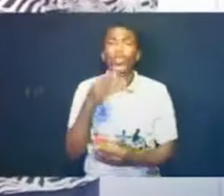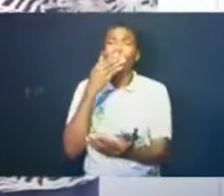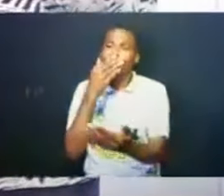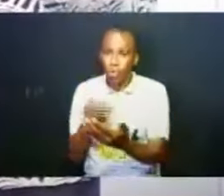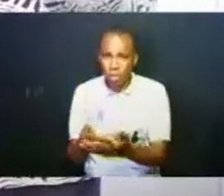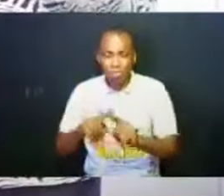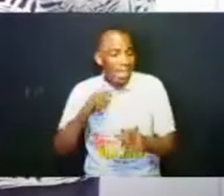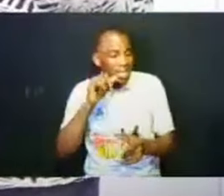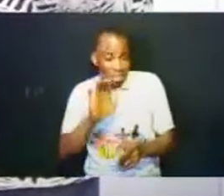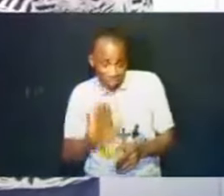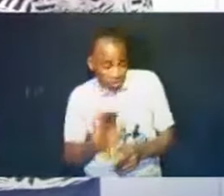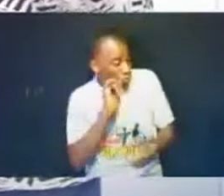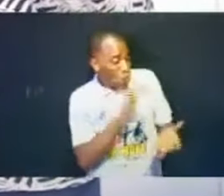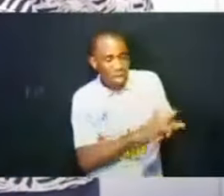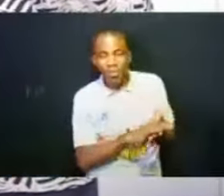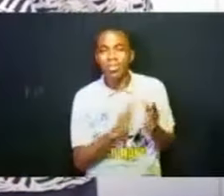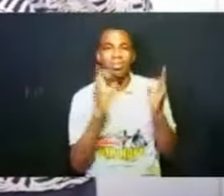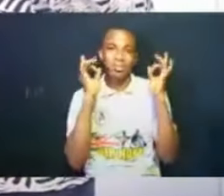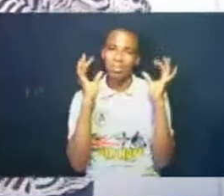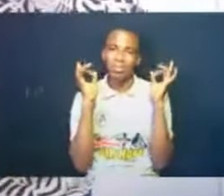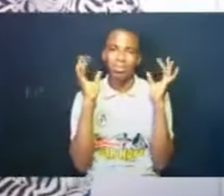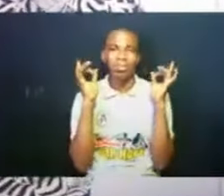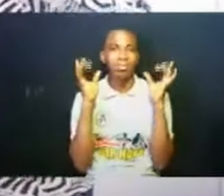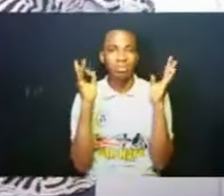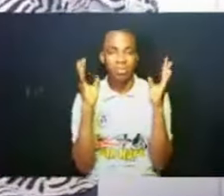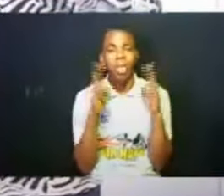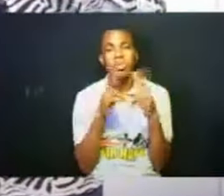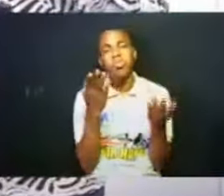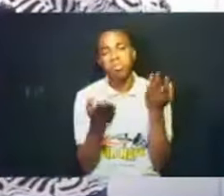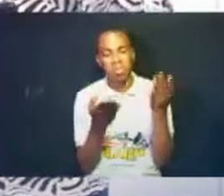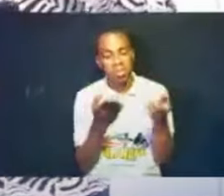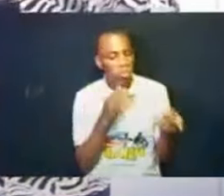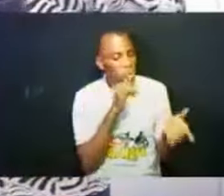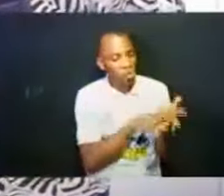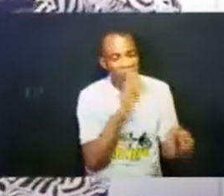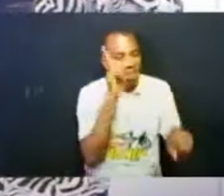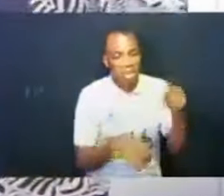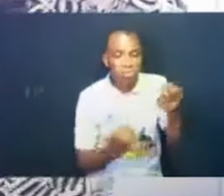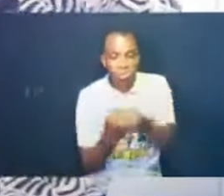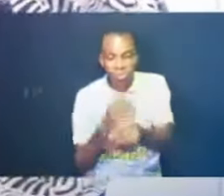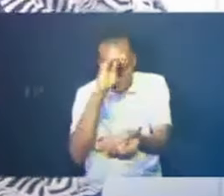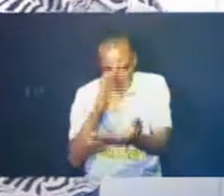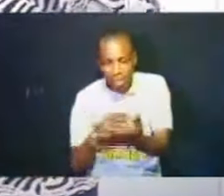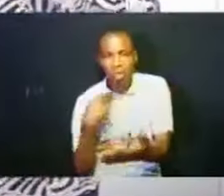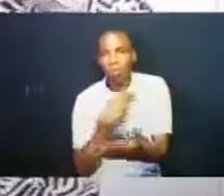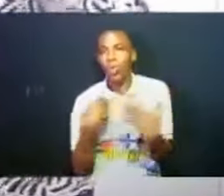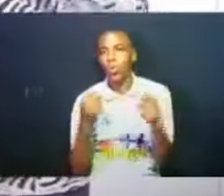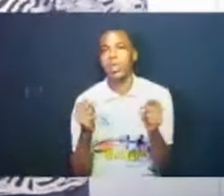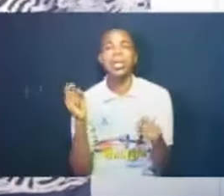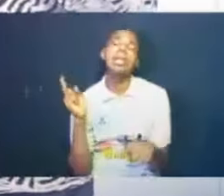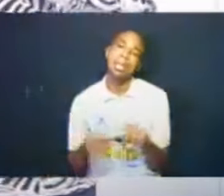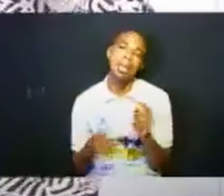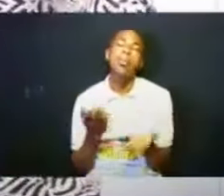anger is sometimes very dangerous. And so